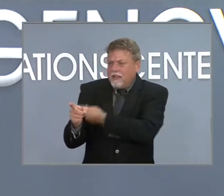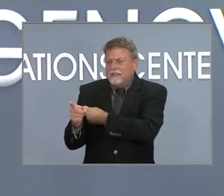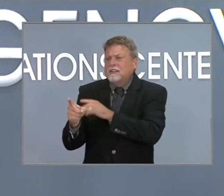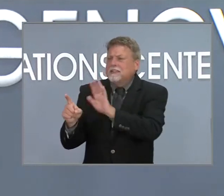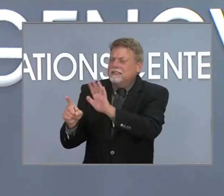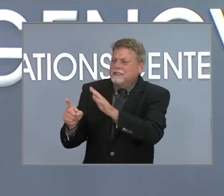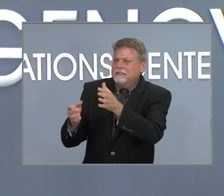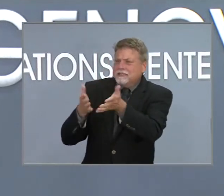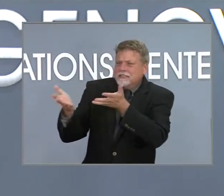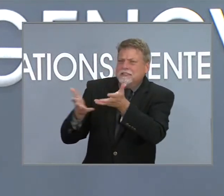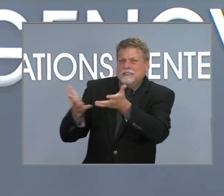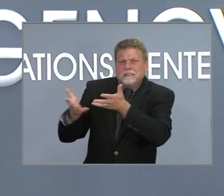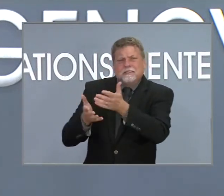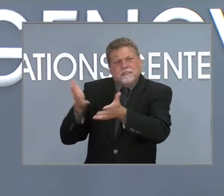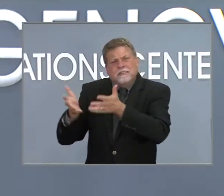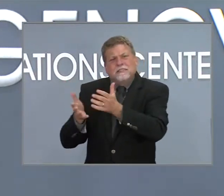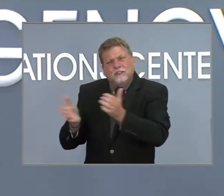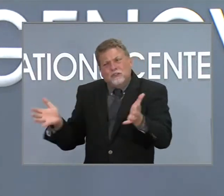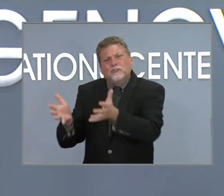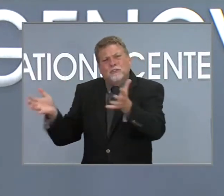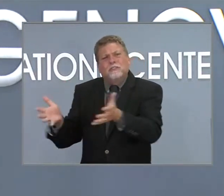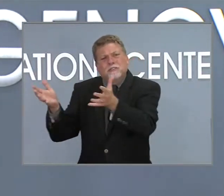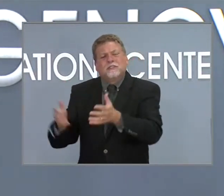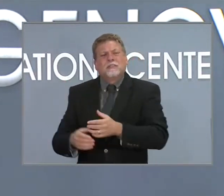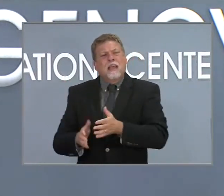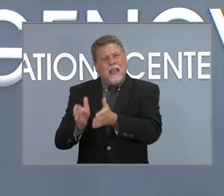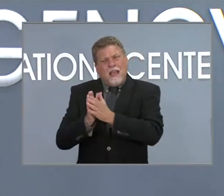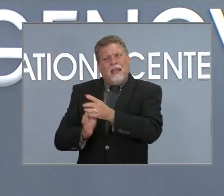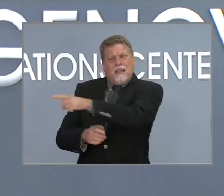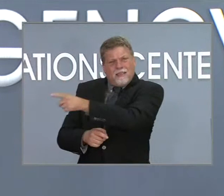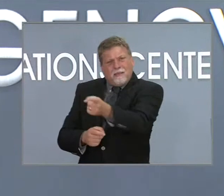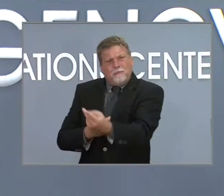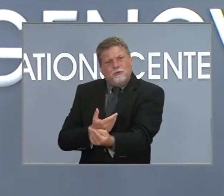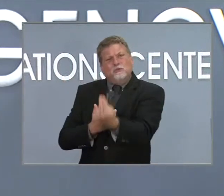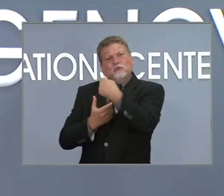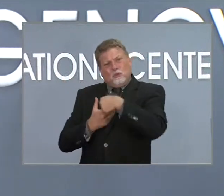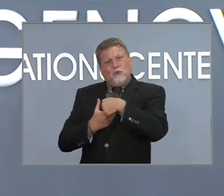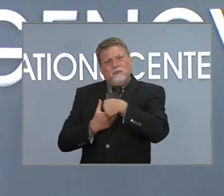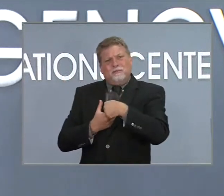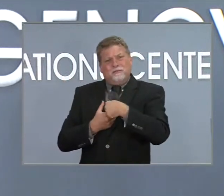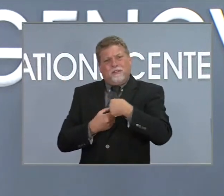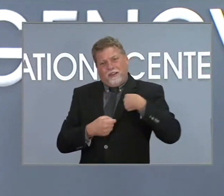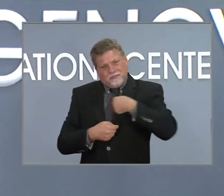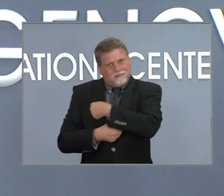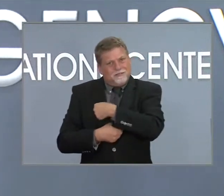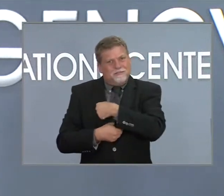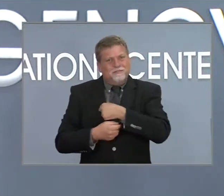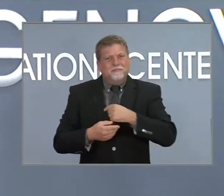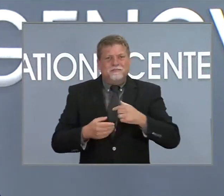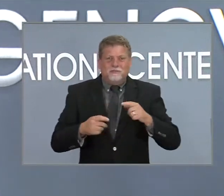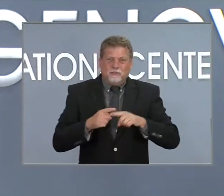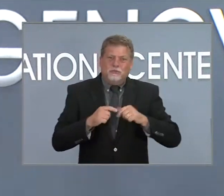now. Ask them to join you in vaxxing up and masking up. Thank you, Governor.